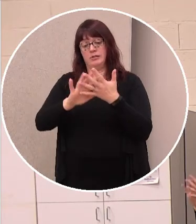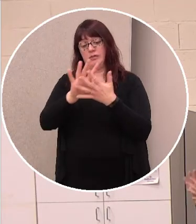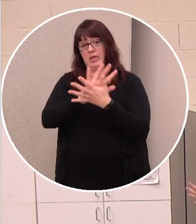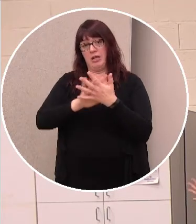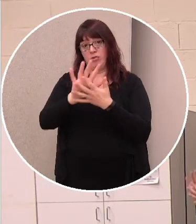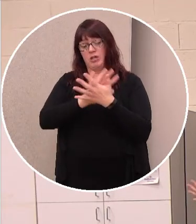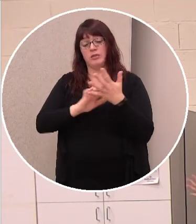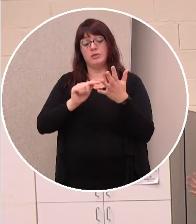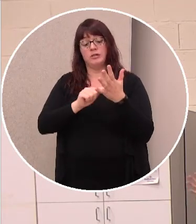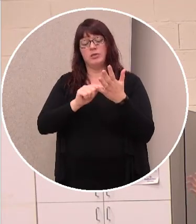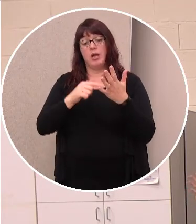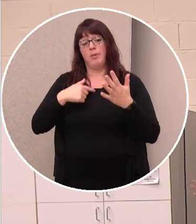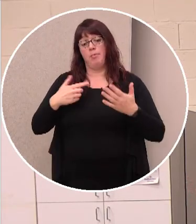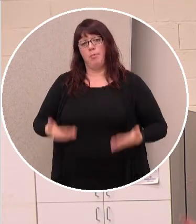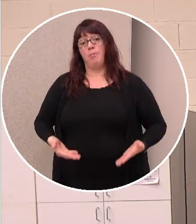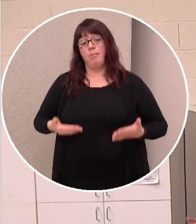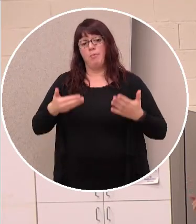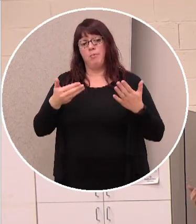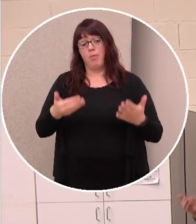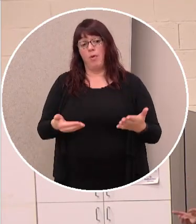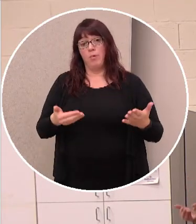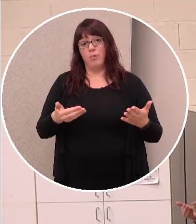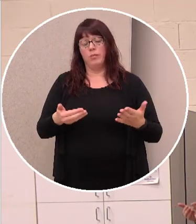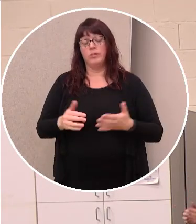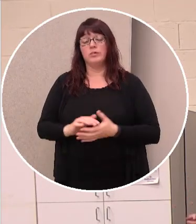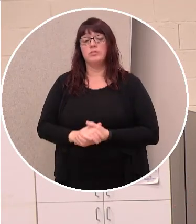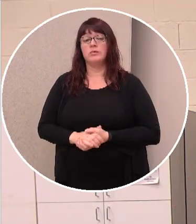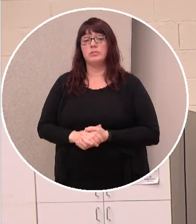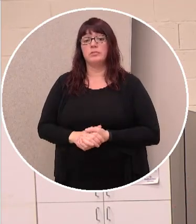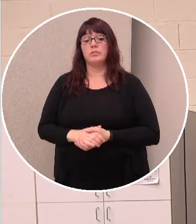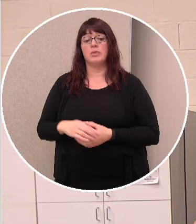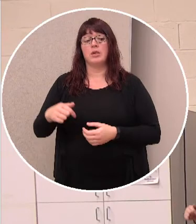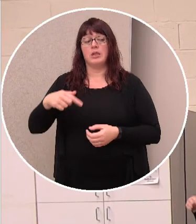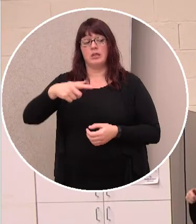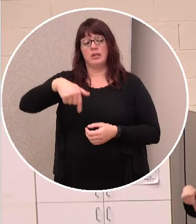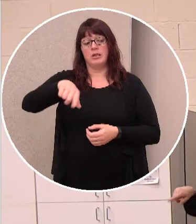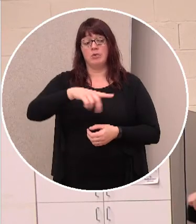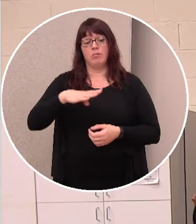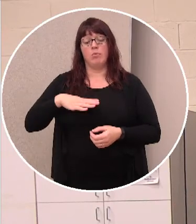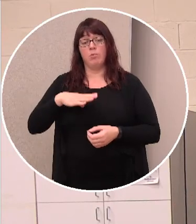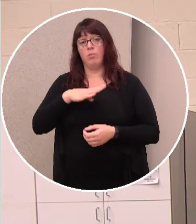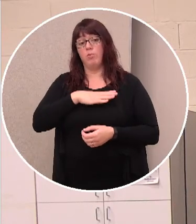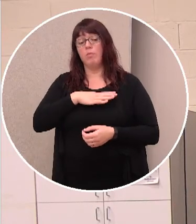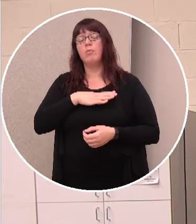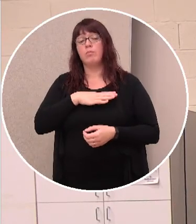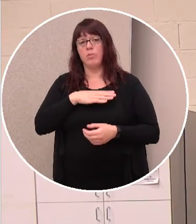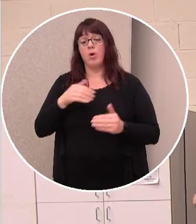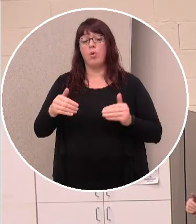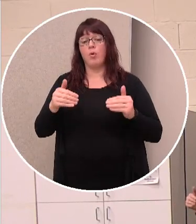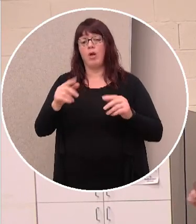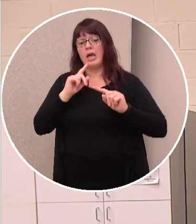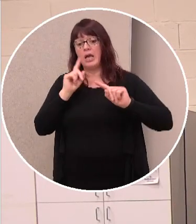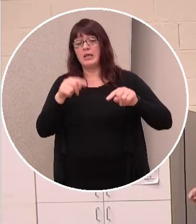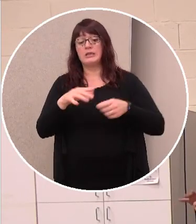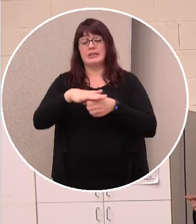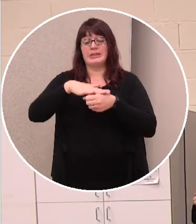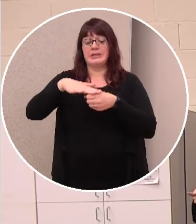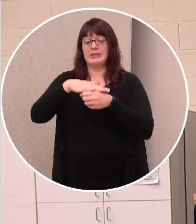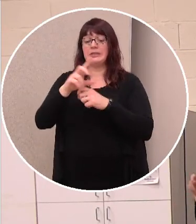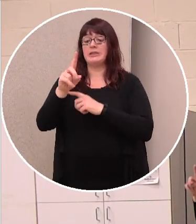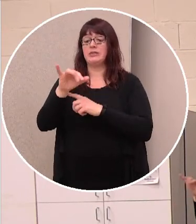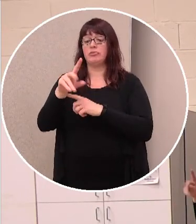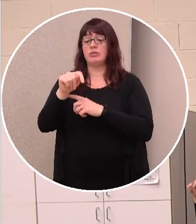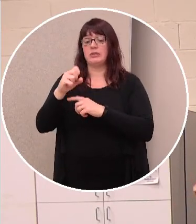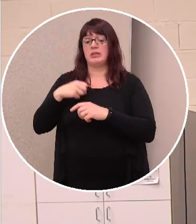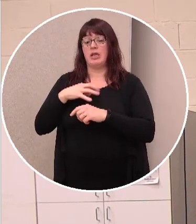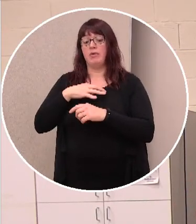I'd like to propose the following motion. The Board of Trustees directs the district staff to conduct the following